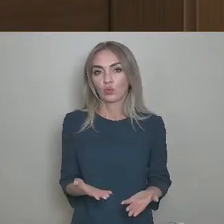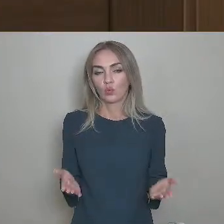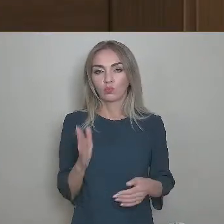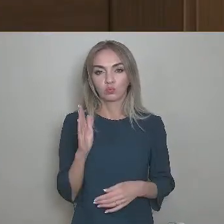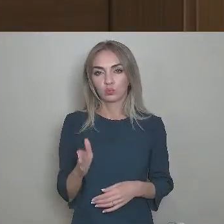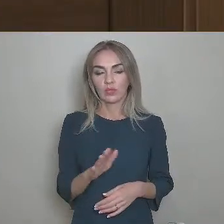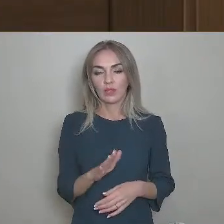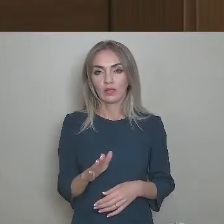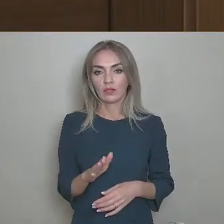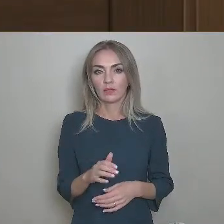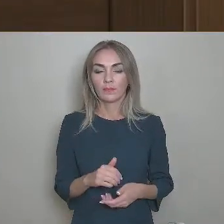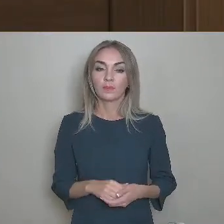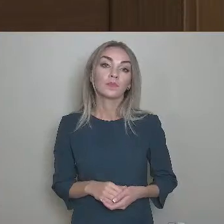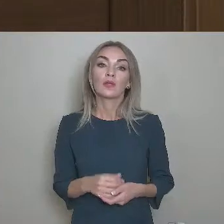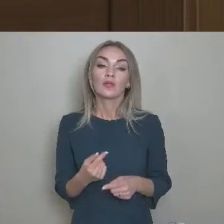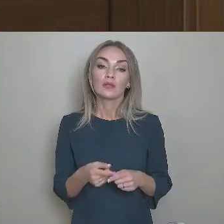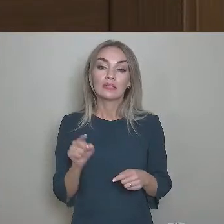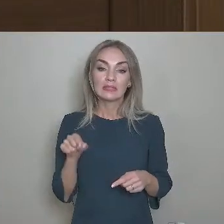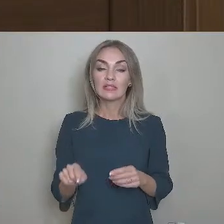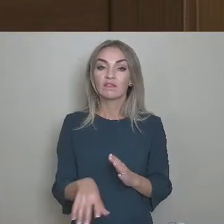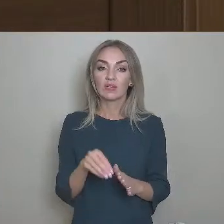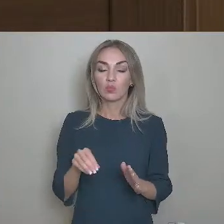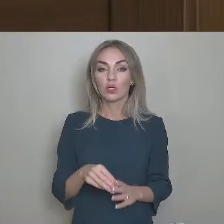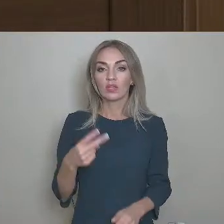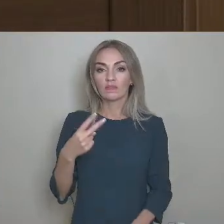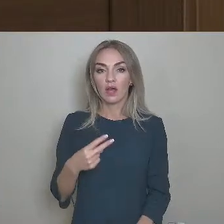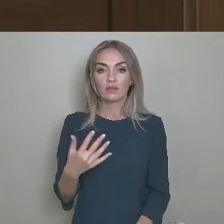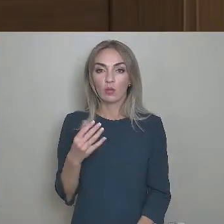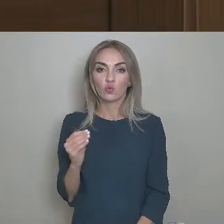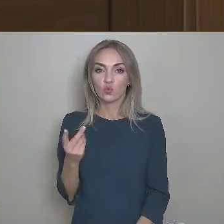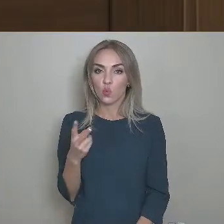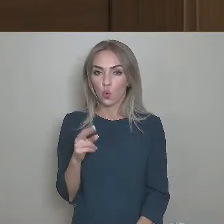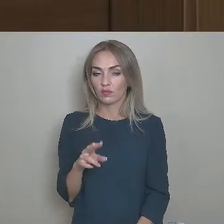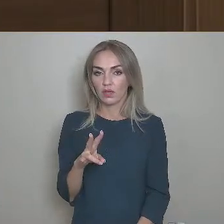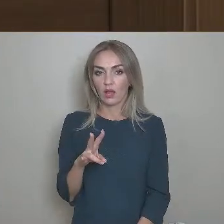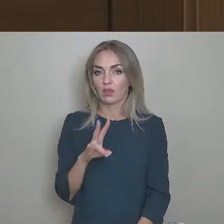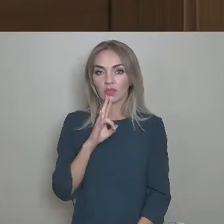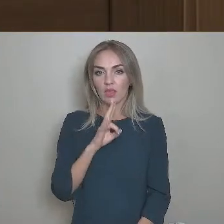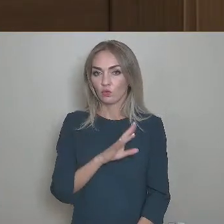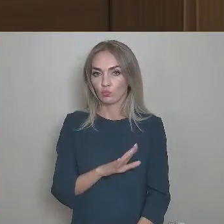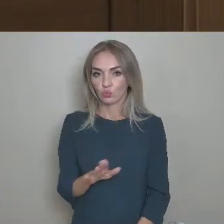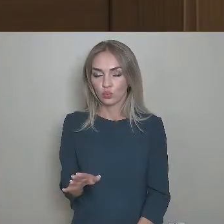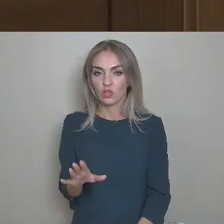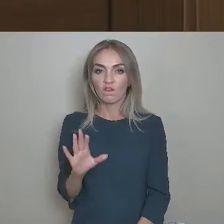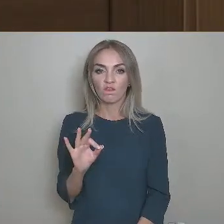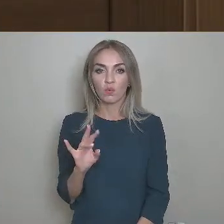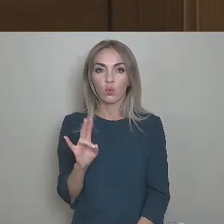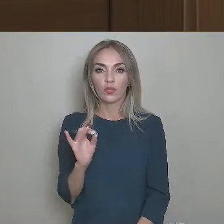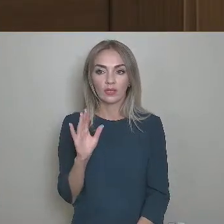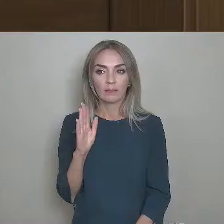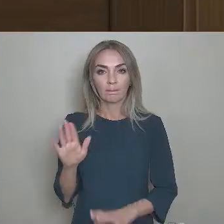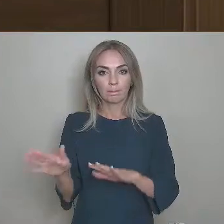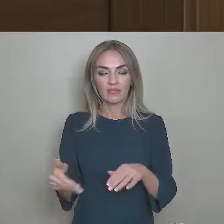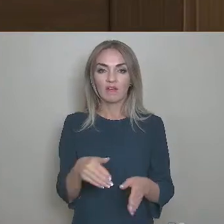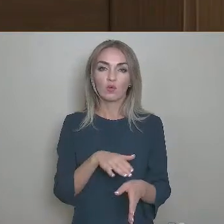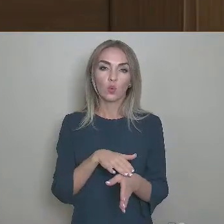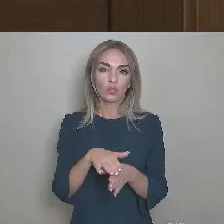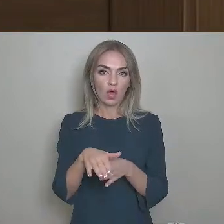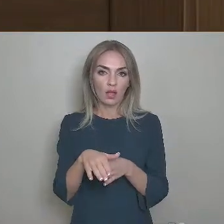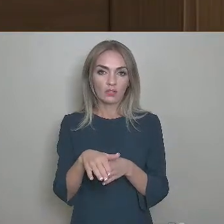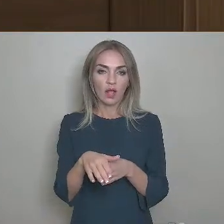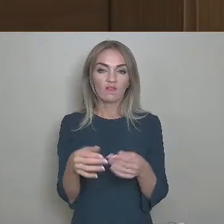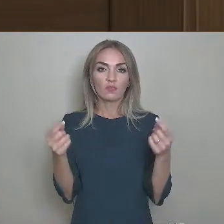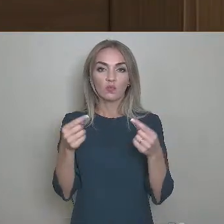because a lot of actions should have been taken place earlier. And the elections are not going to take place on the 25th